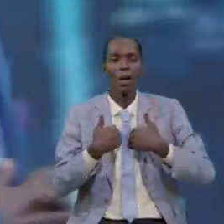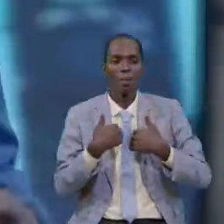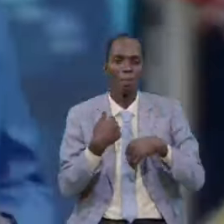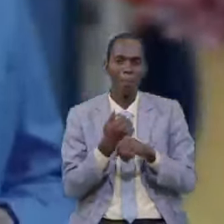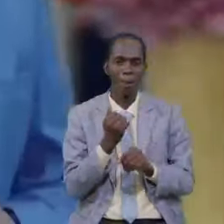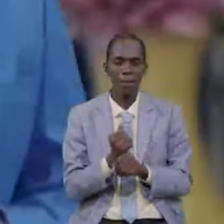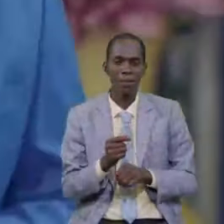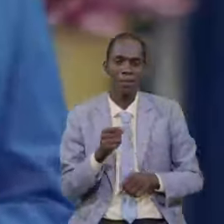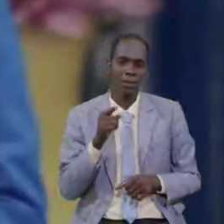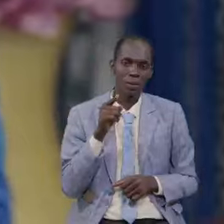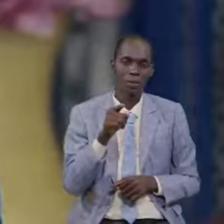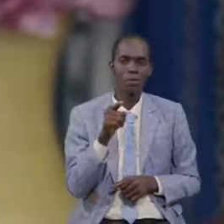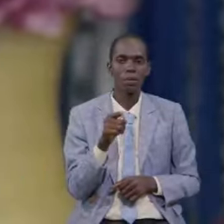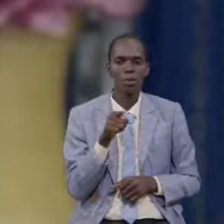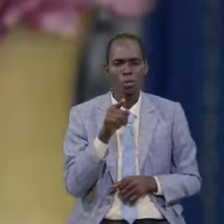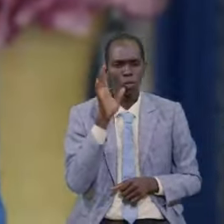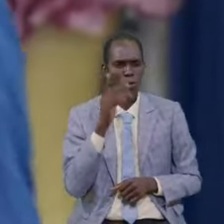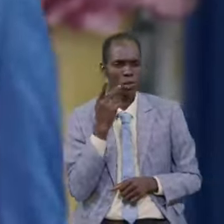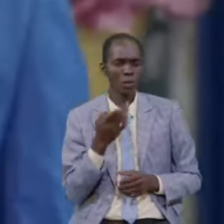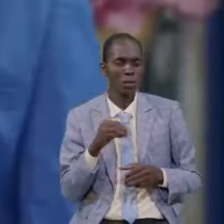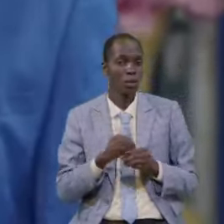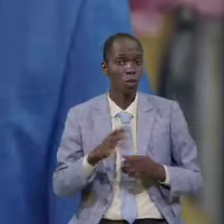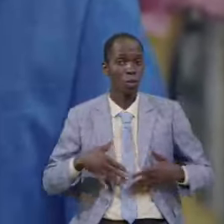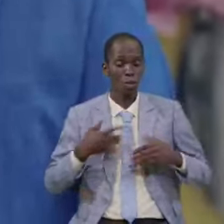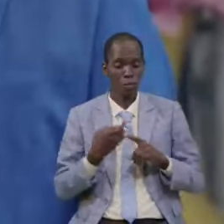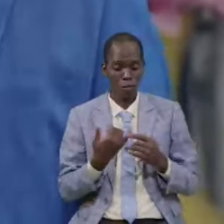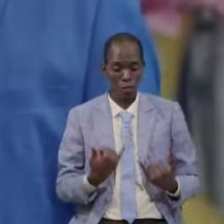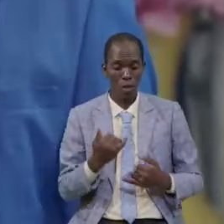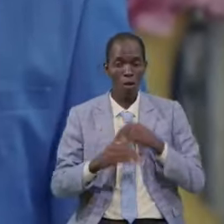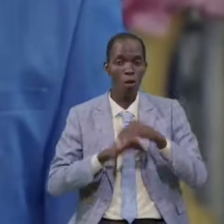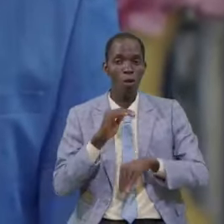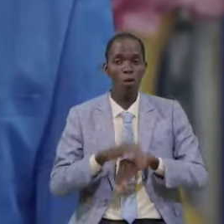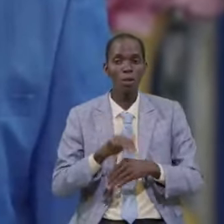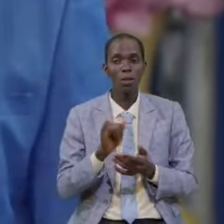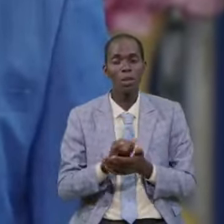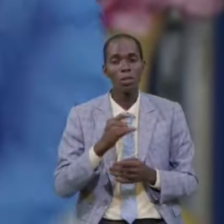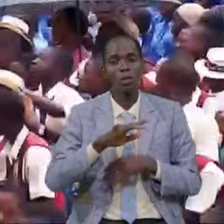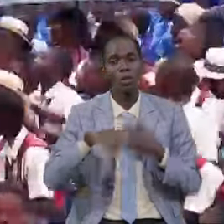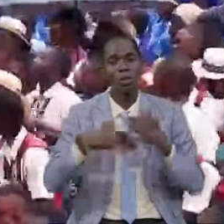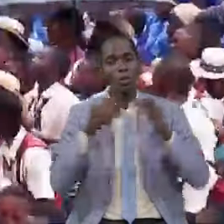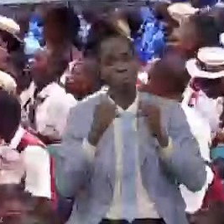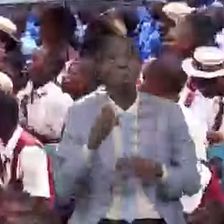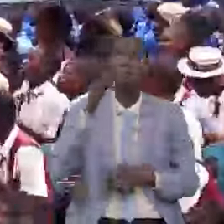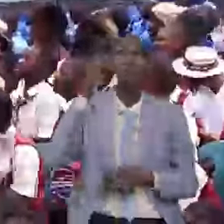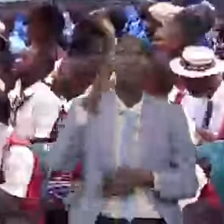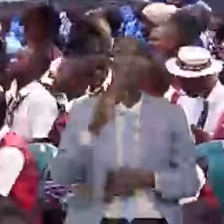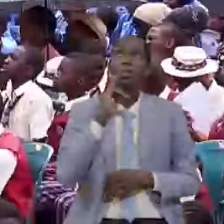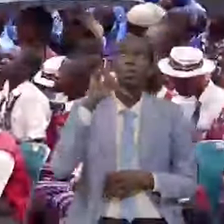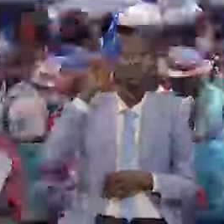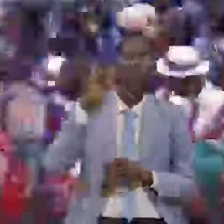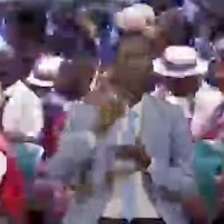discover in your life from today that the Almighty is the one that has made you, and he has made you for